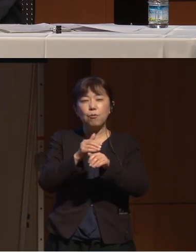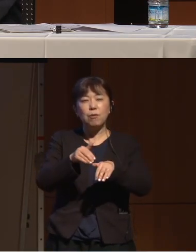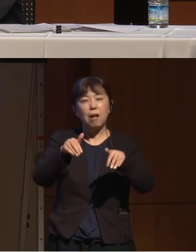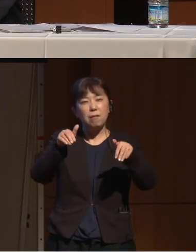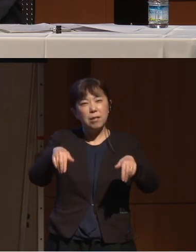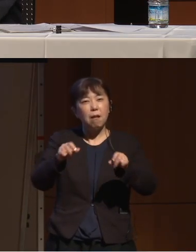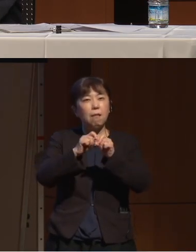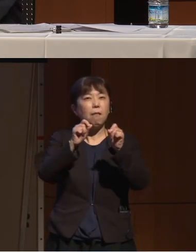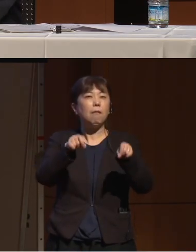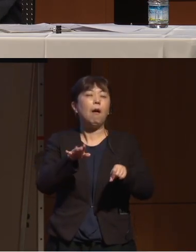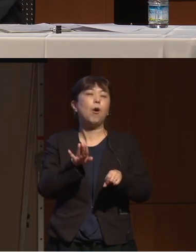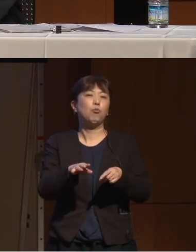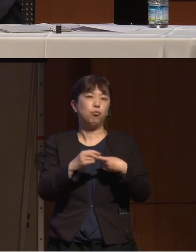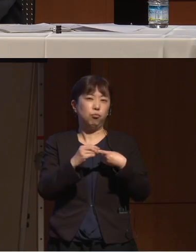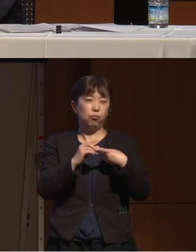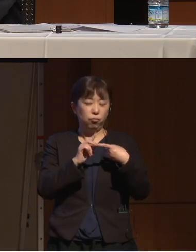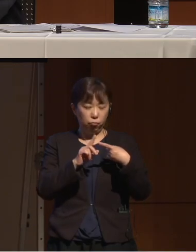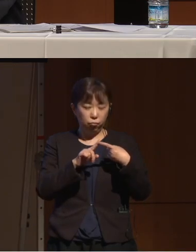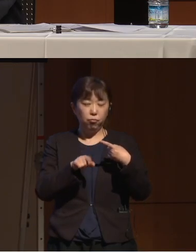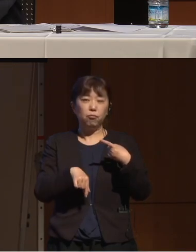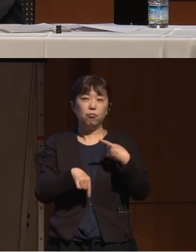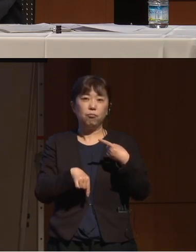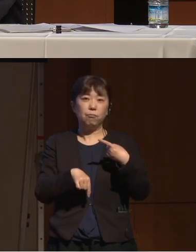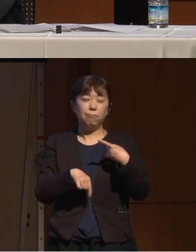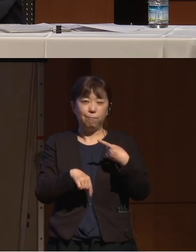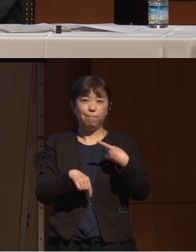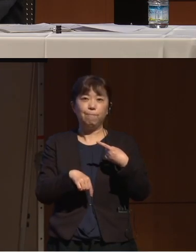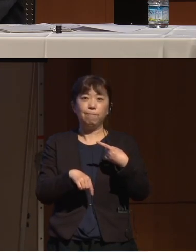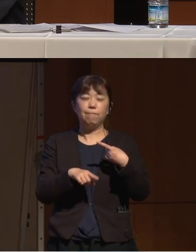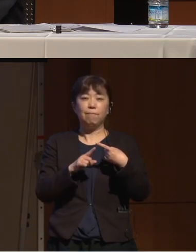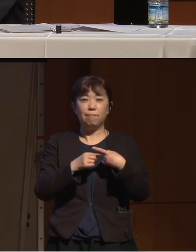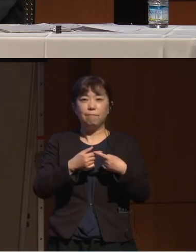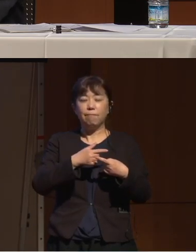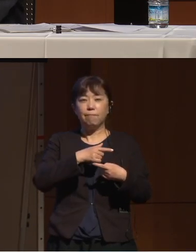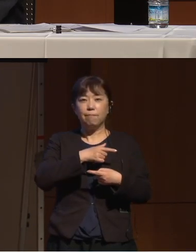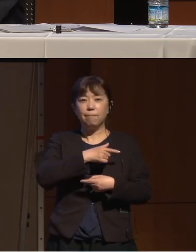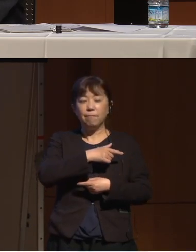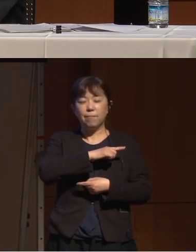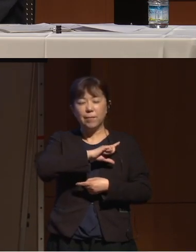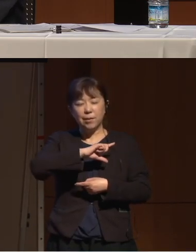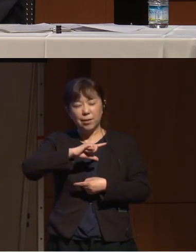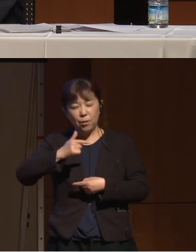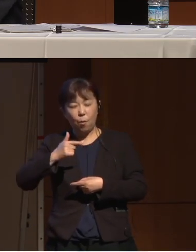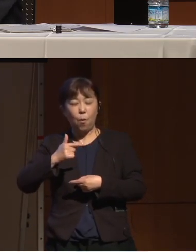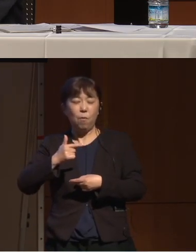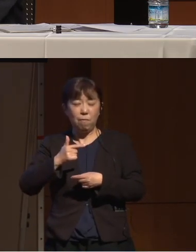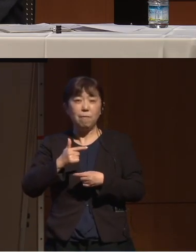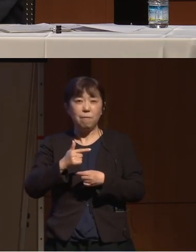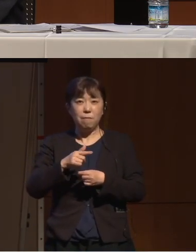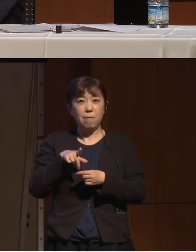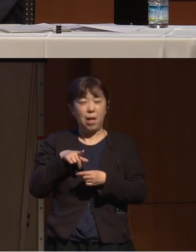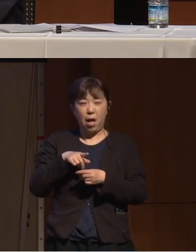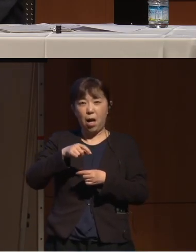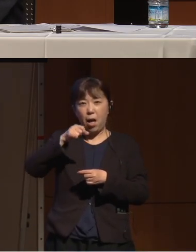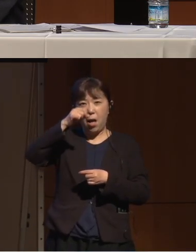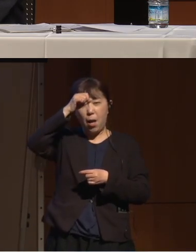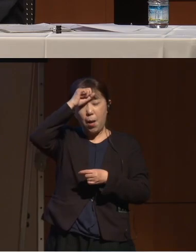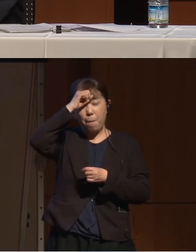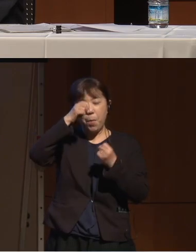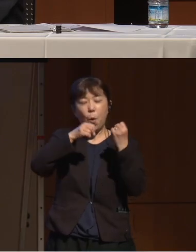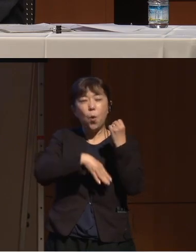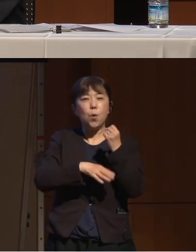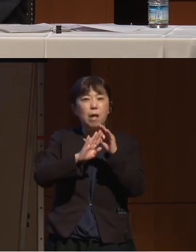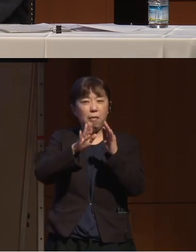can respond to a wide variety of pathogens. And this